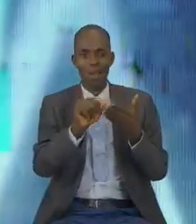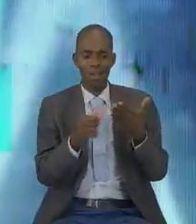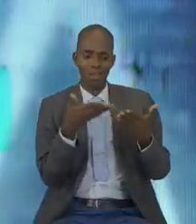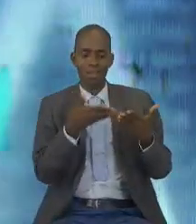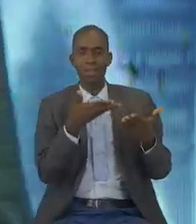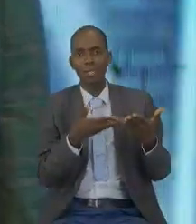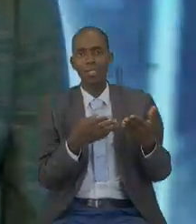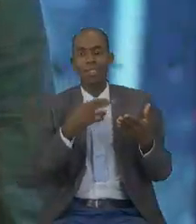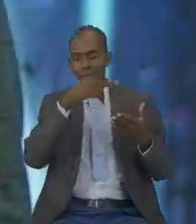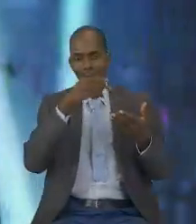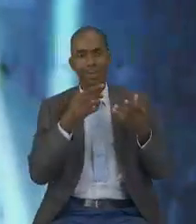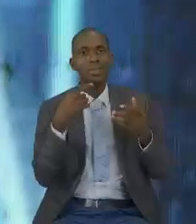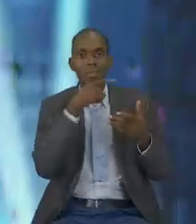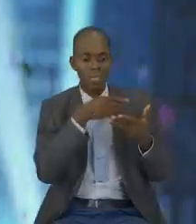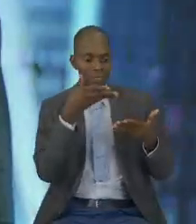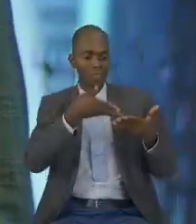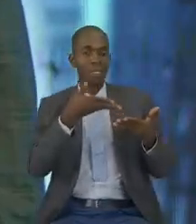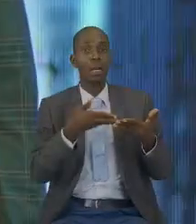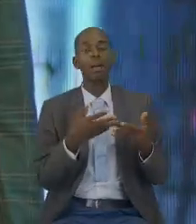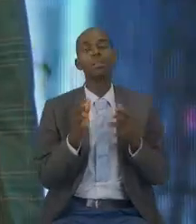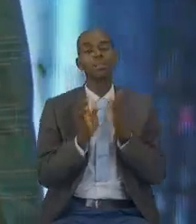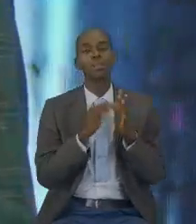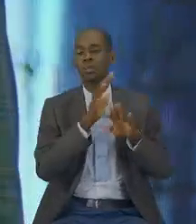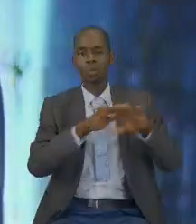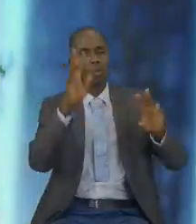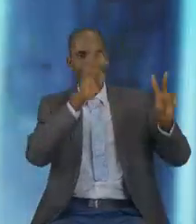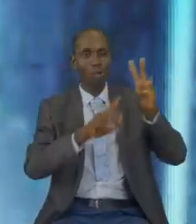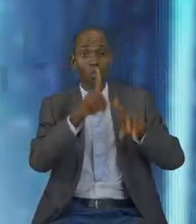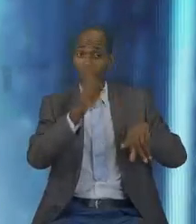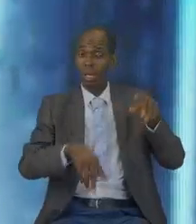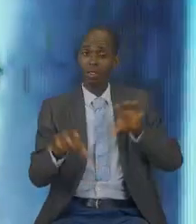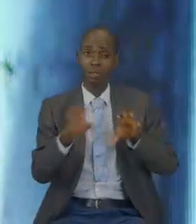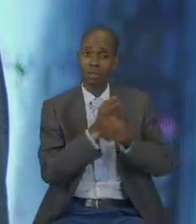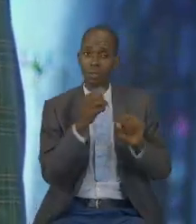okay, don't worry. What you cannot do, he will do it for you.